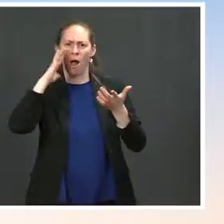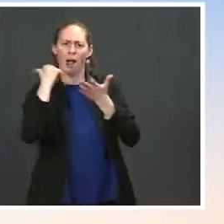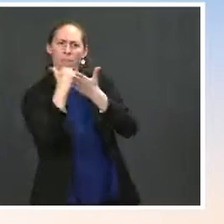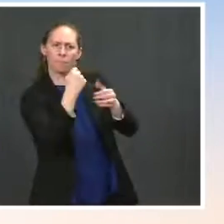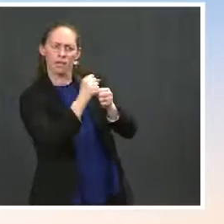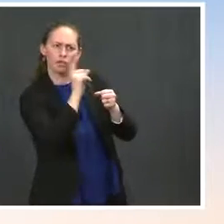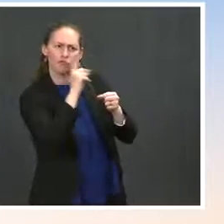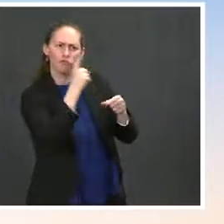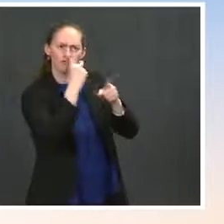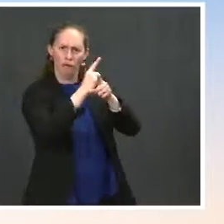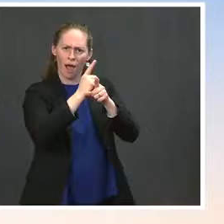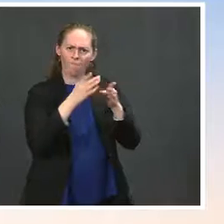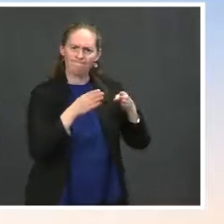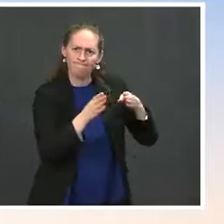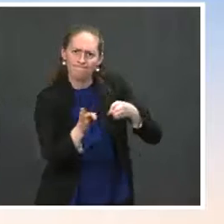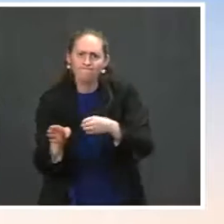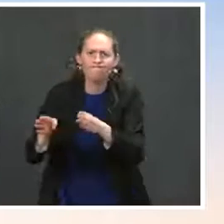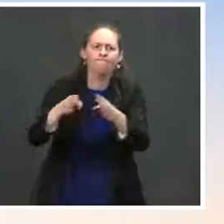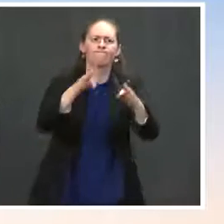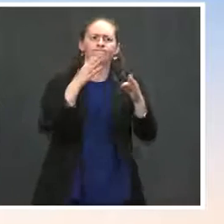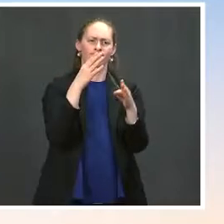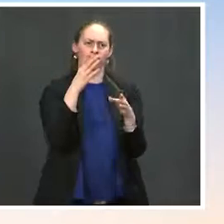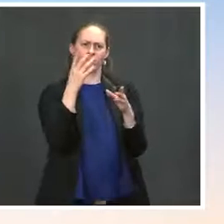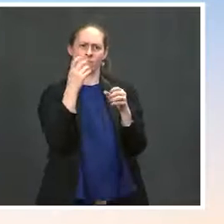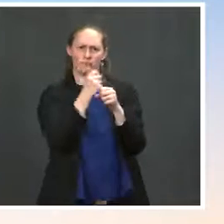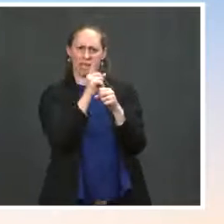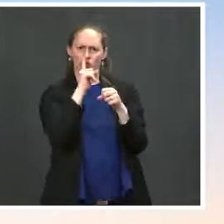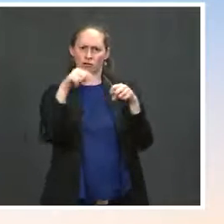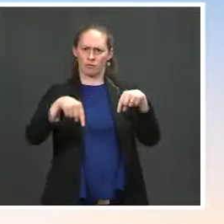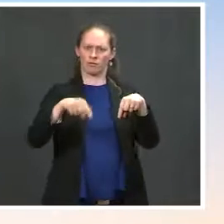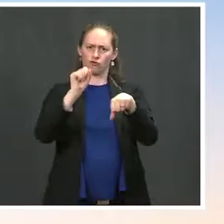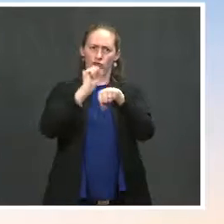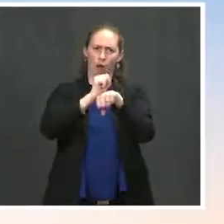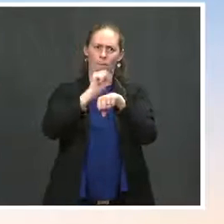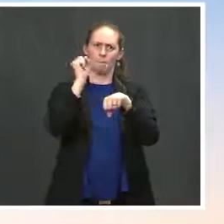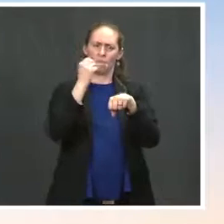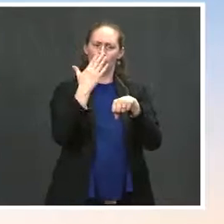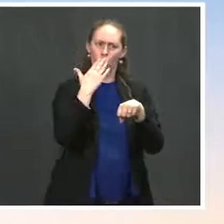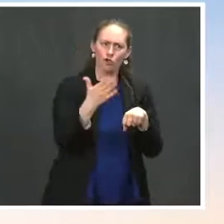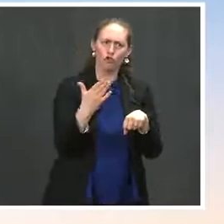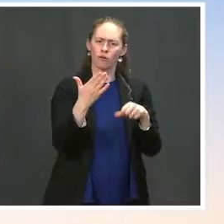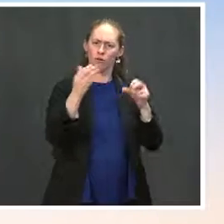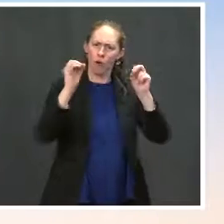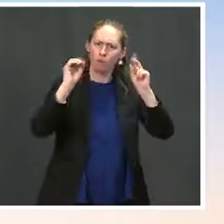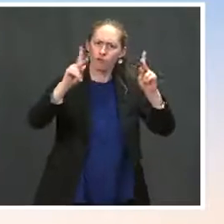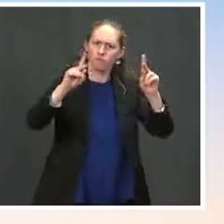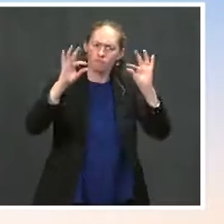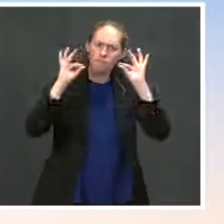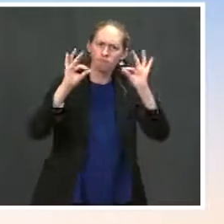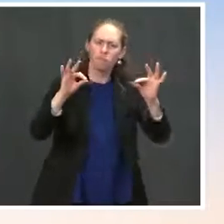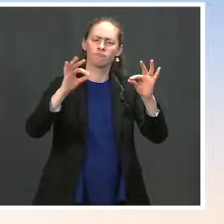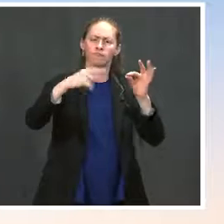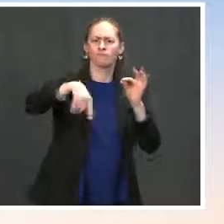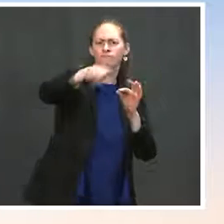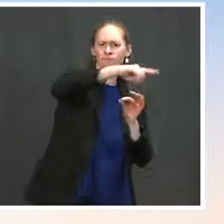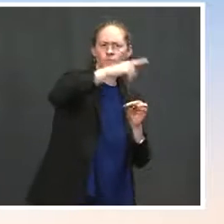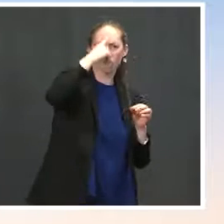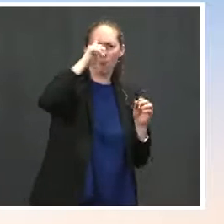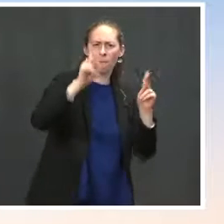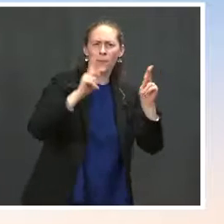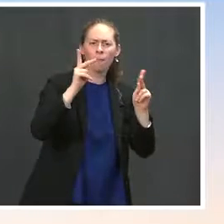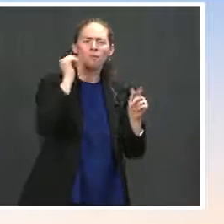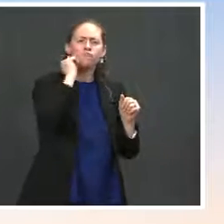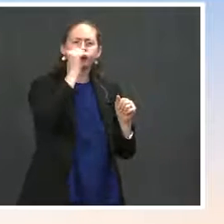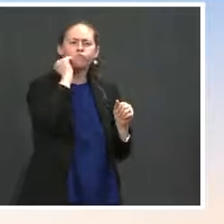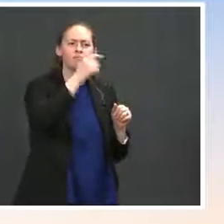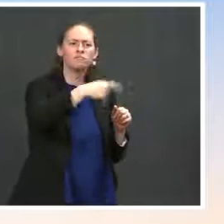path to make this a job-creating opportunity for the American people. How are we going to